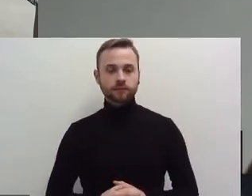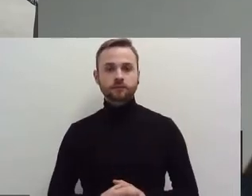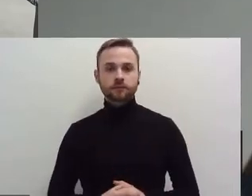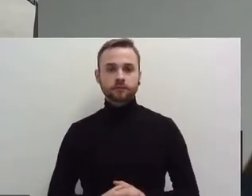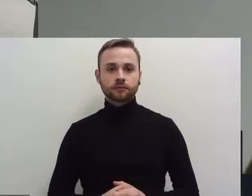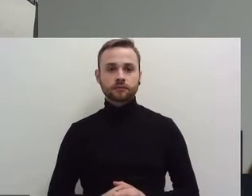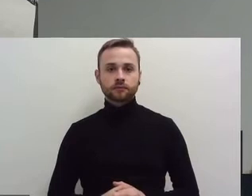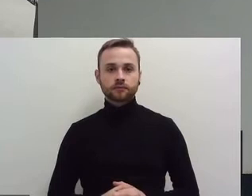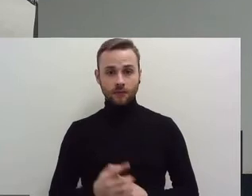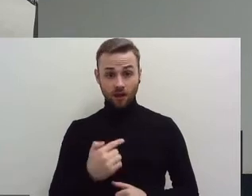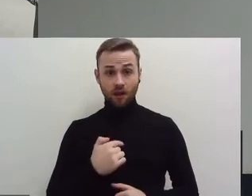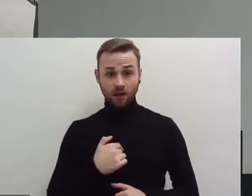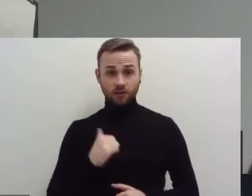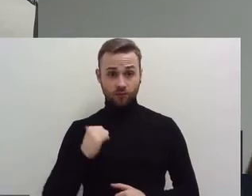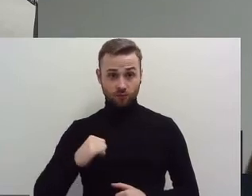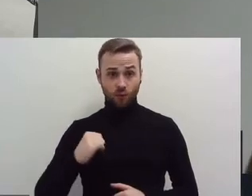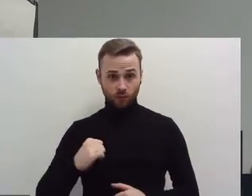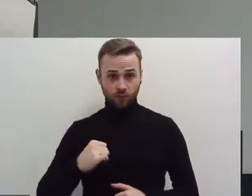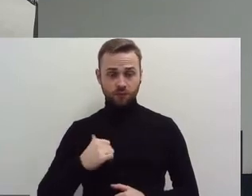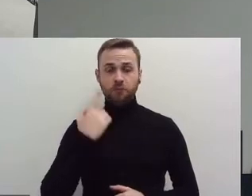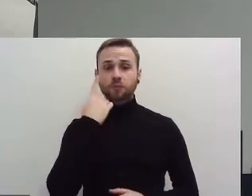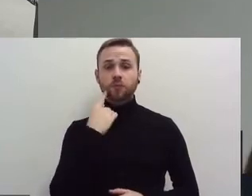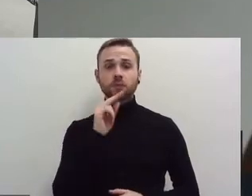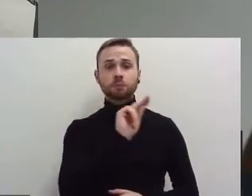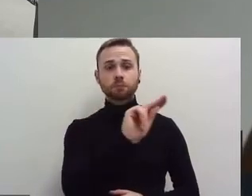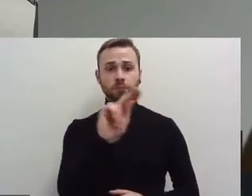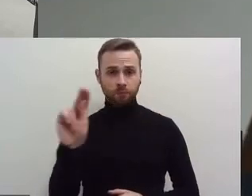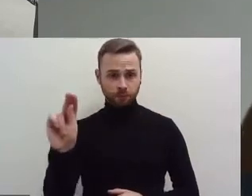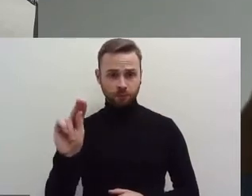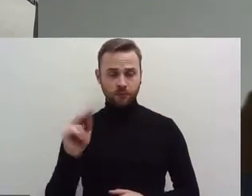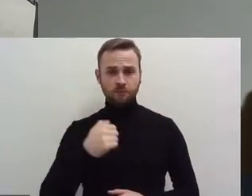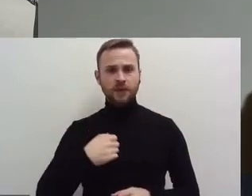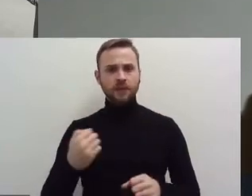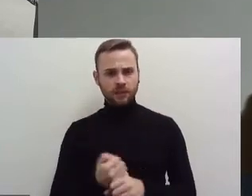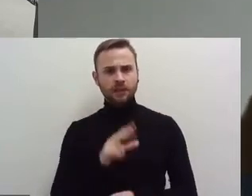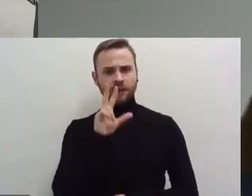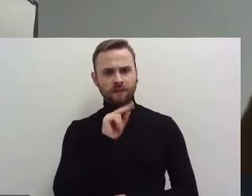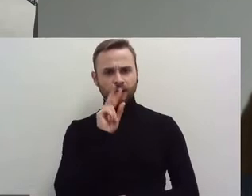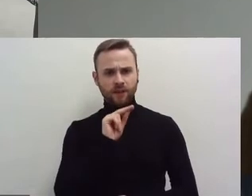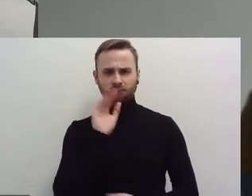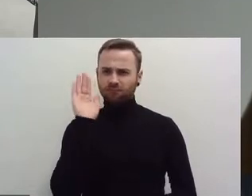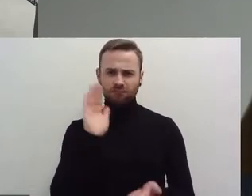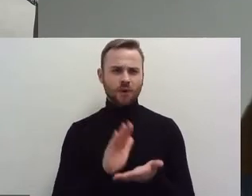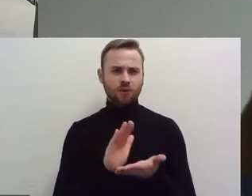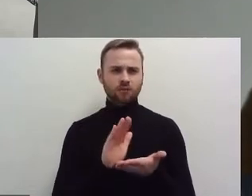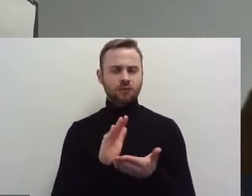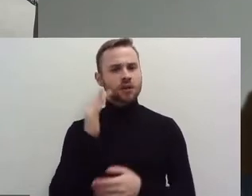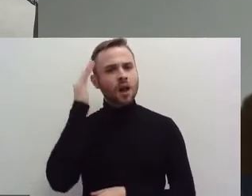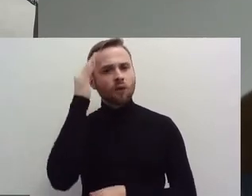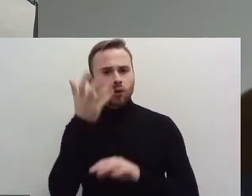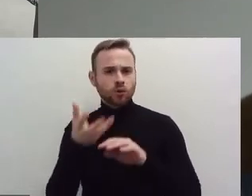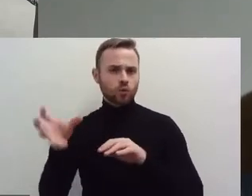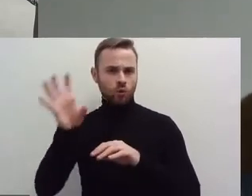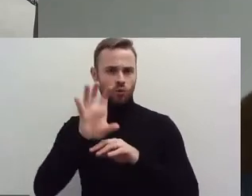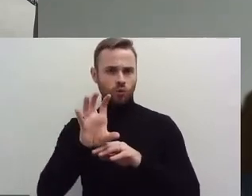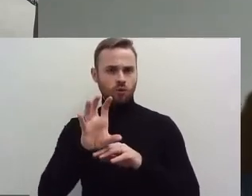what we can do as individuals, but talk a little bit more on how we can get collectively all together to demand real and systematic